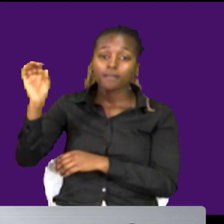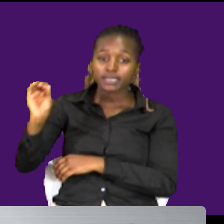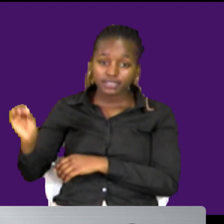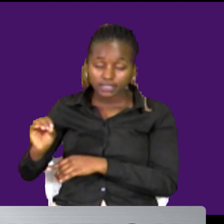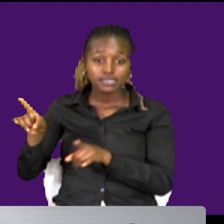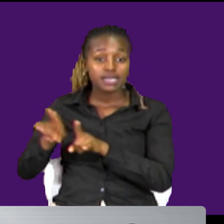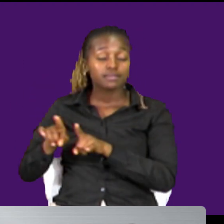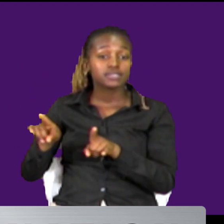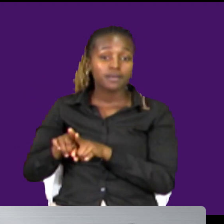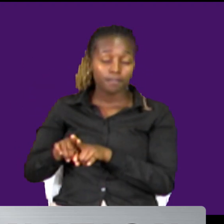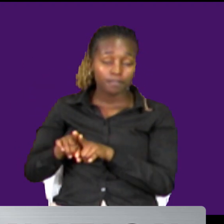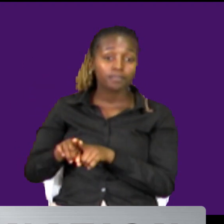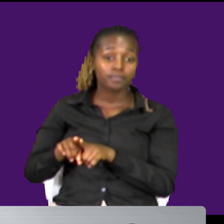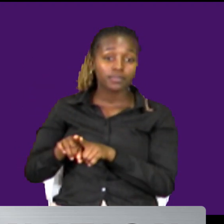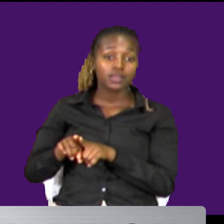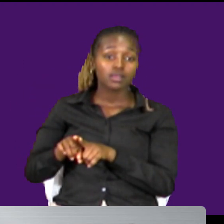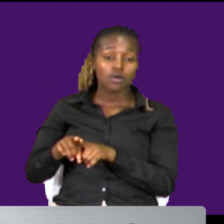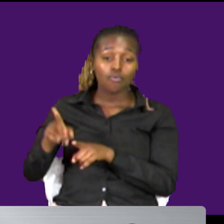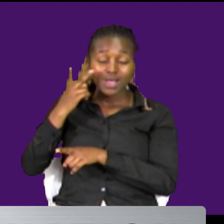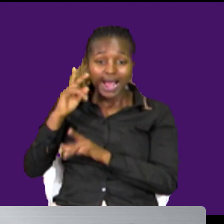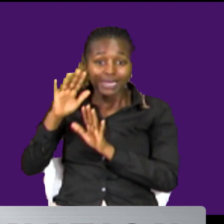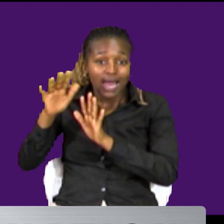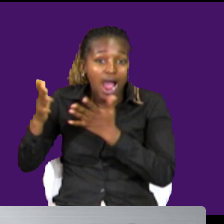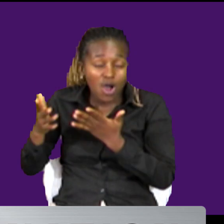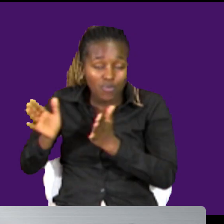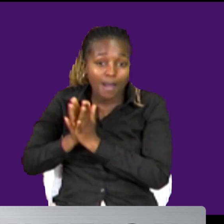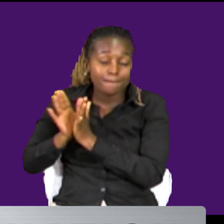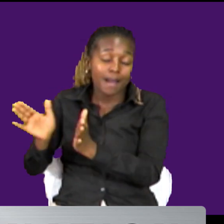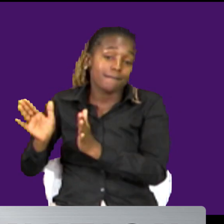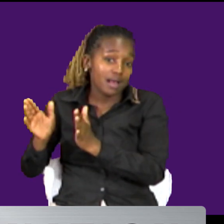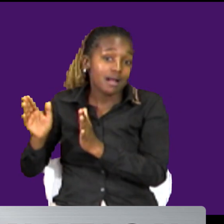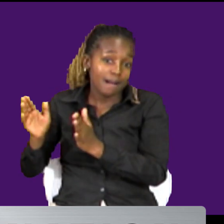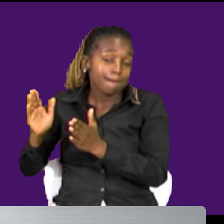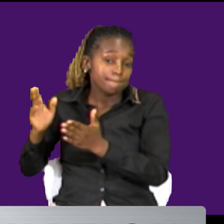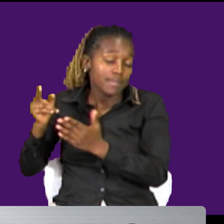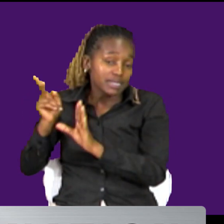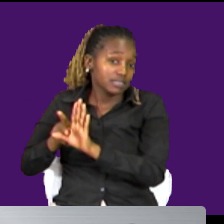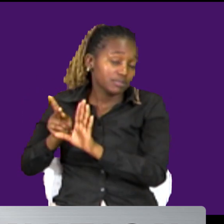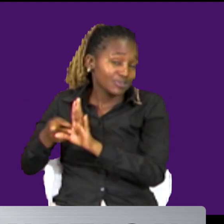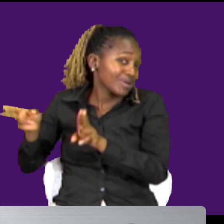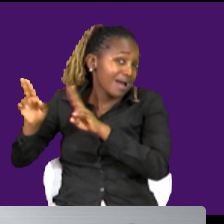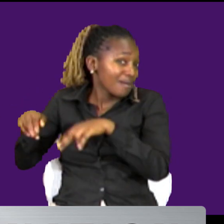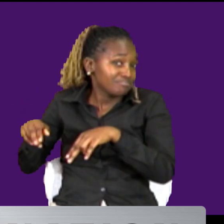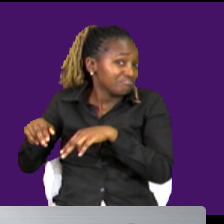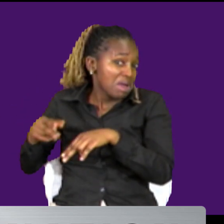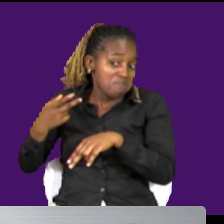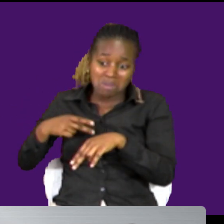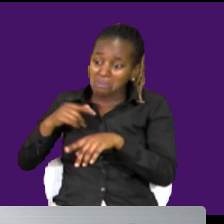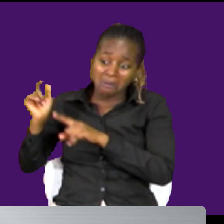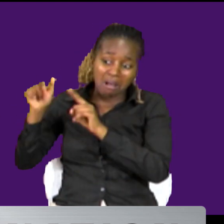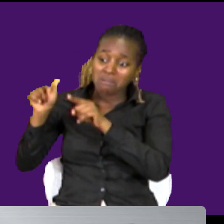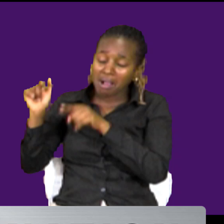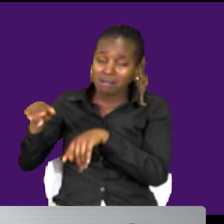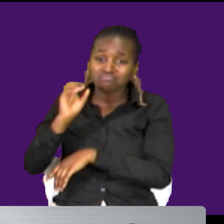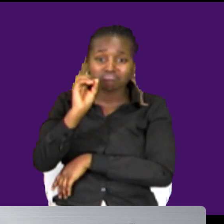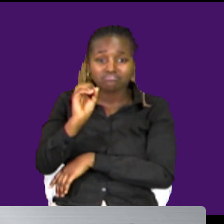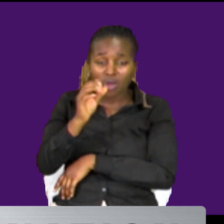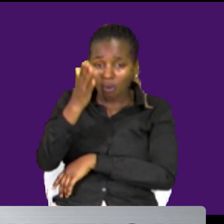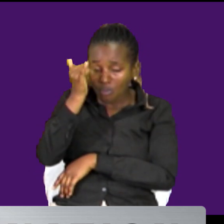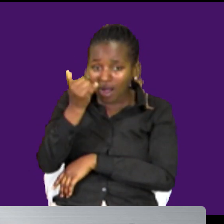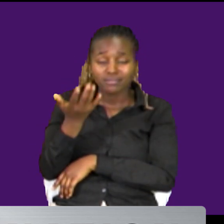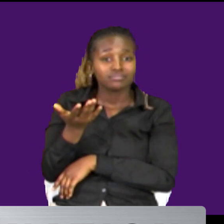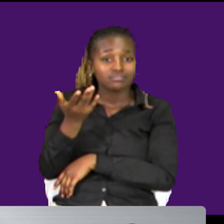And yet in itself, the public participation in itself was not properly attended. It's like